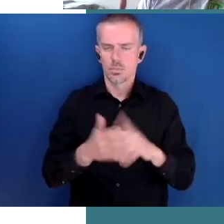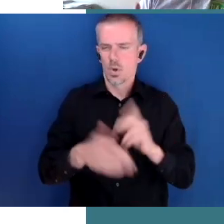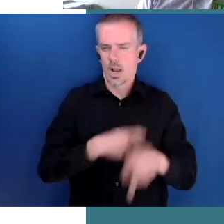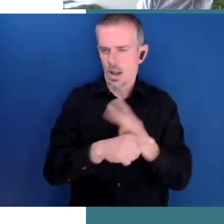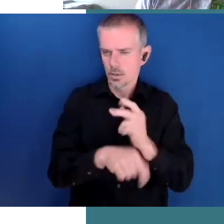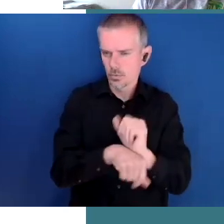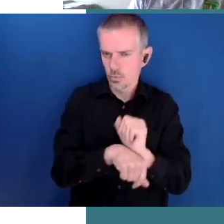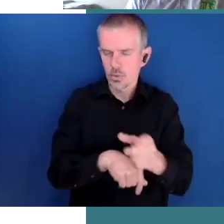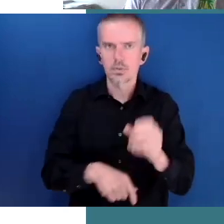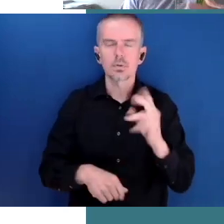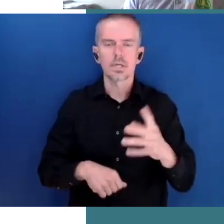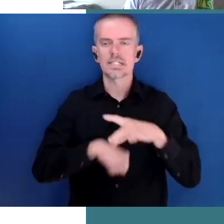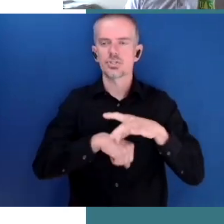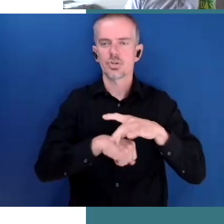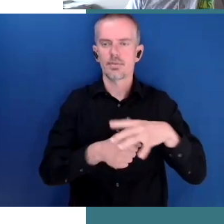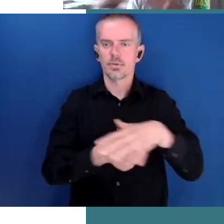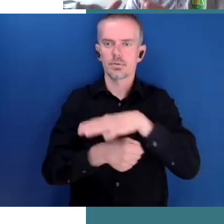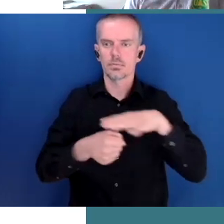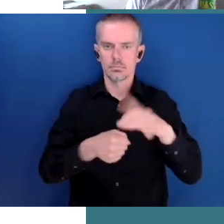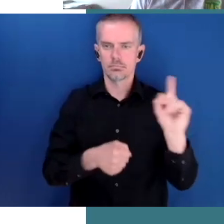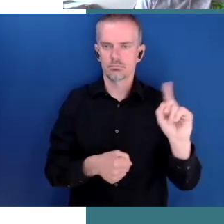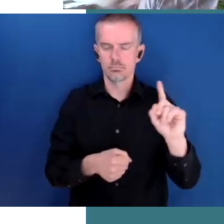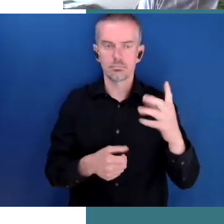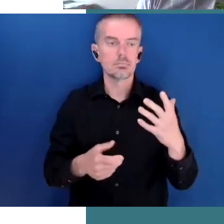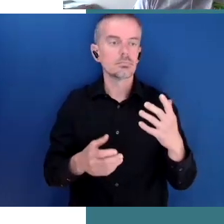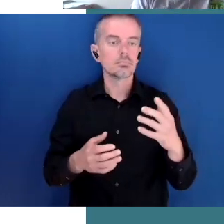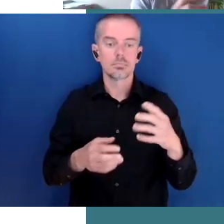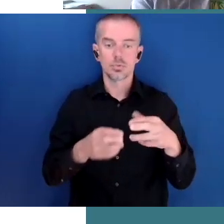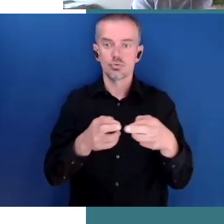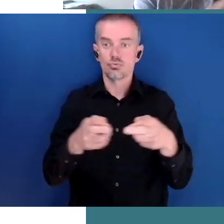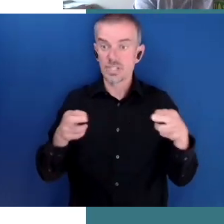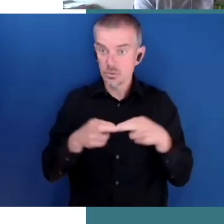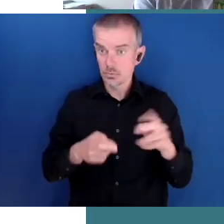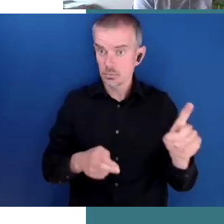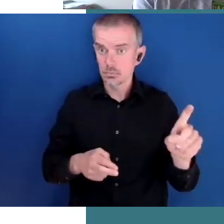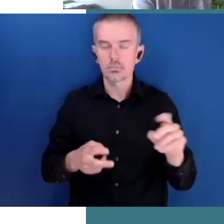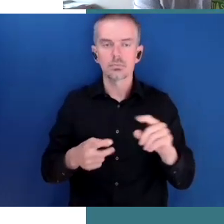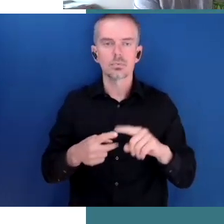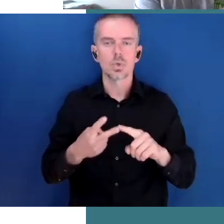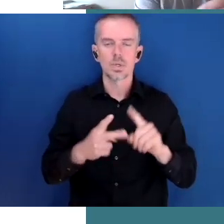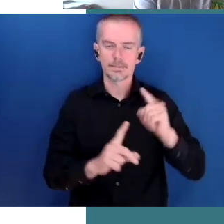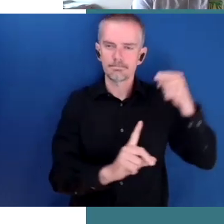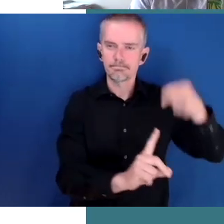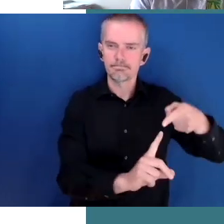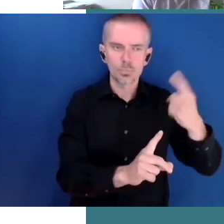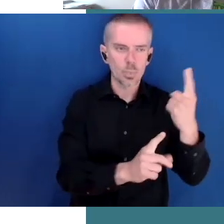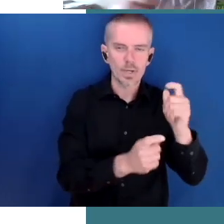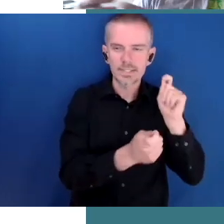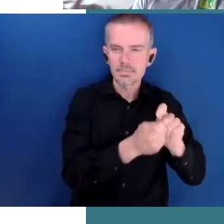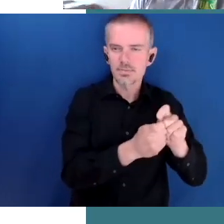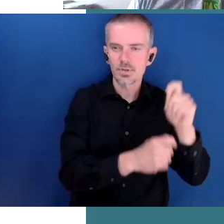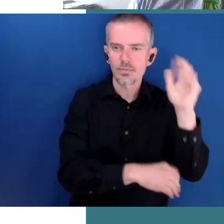of what is the geographic scope? Is it going to be kind of regionally, or is it going to be in a particular forest or district